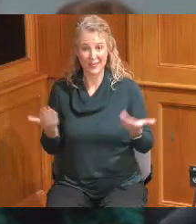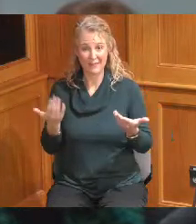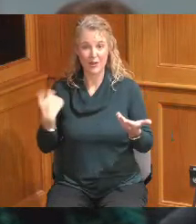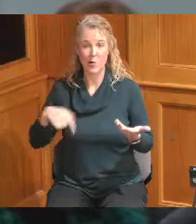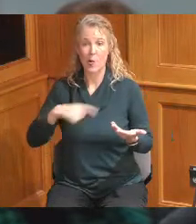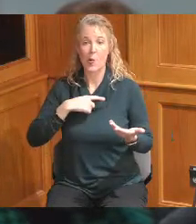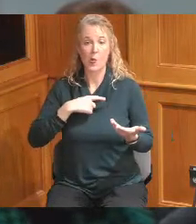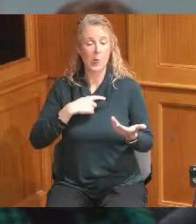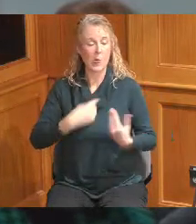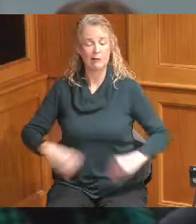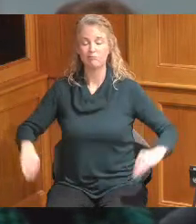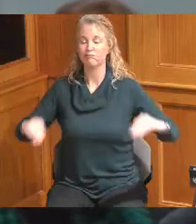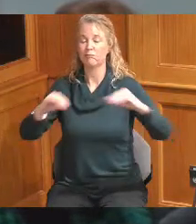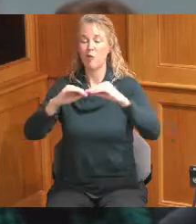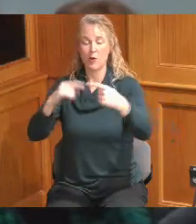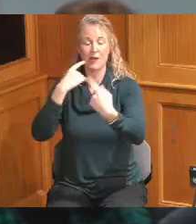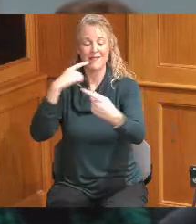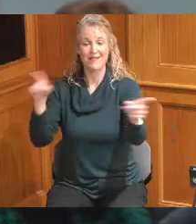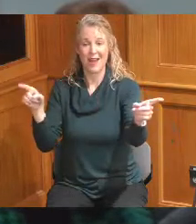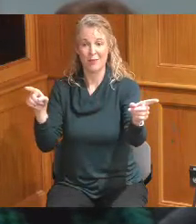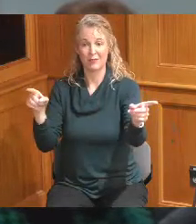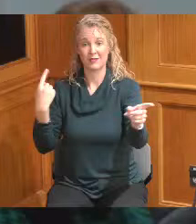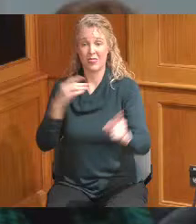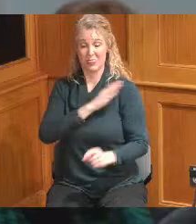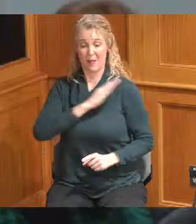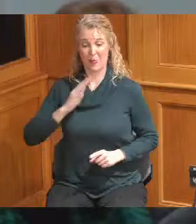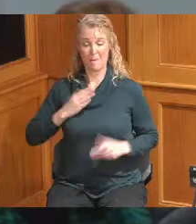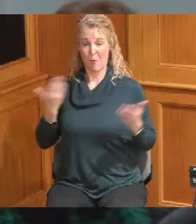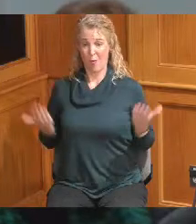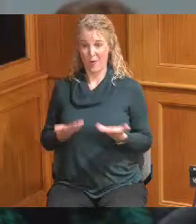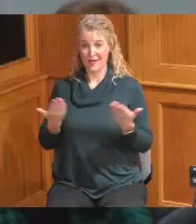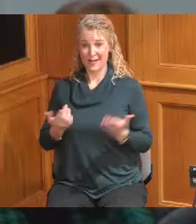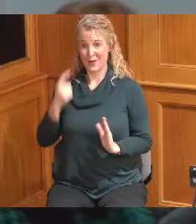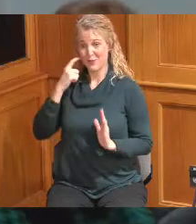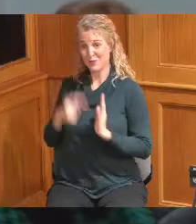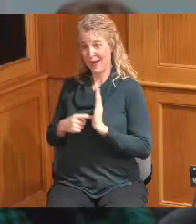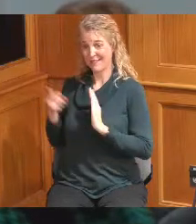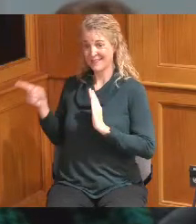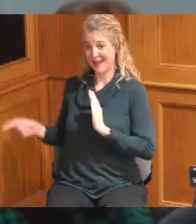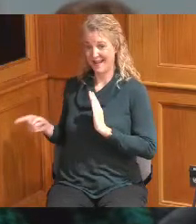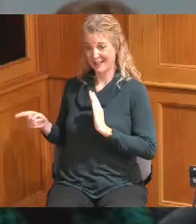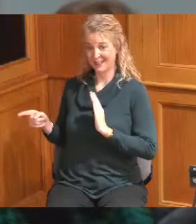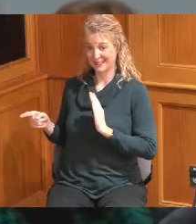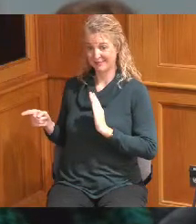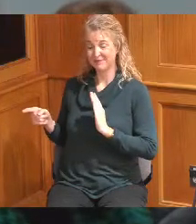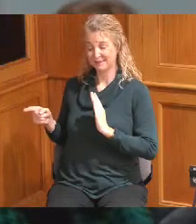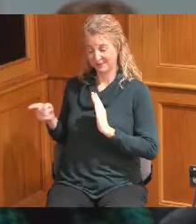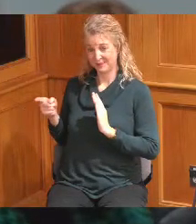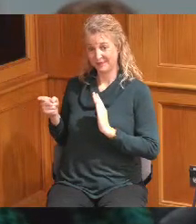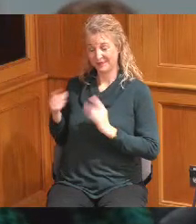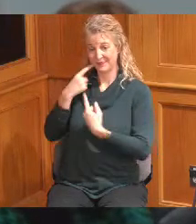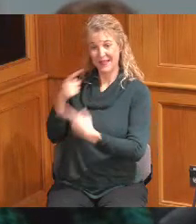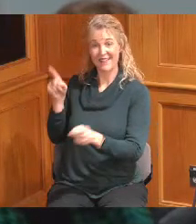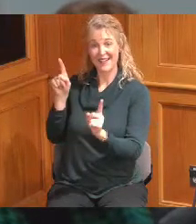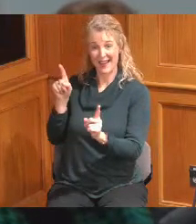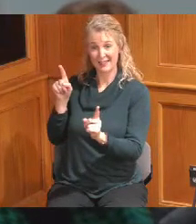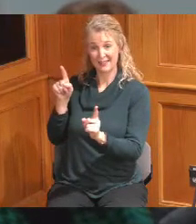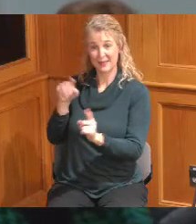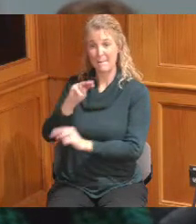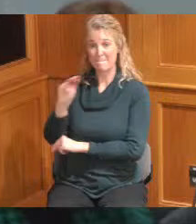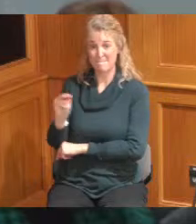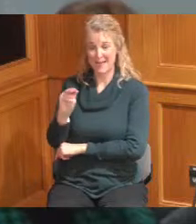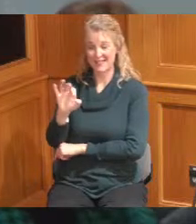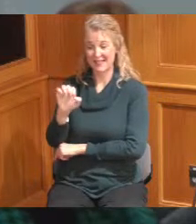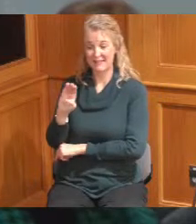it further proclaimed that the Board of Commissioners of Hamilton County, Ohio, does hereby proclaim